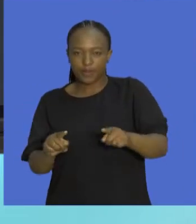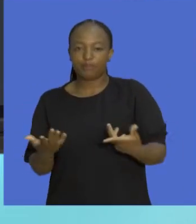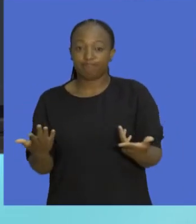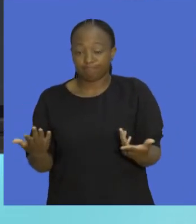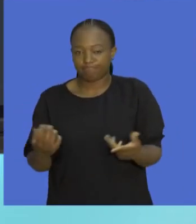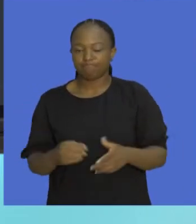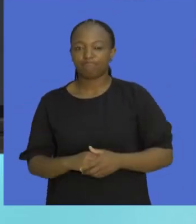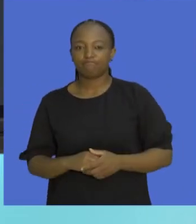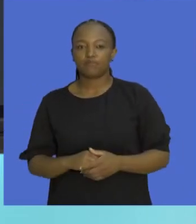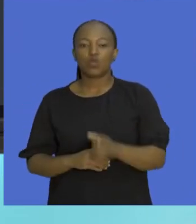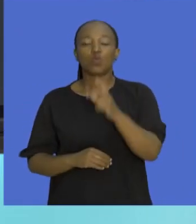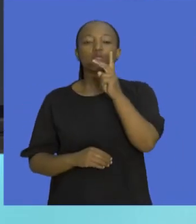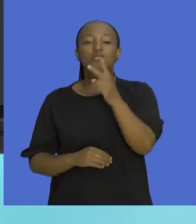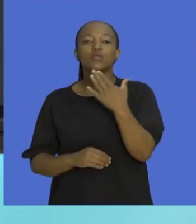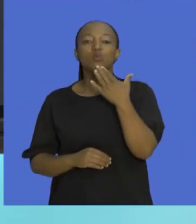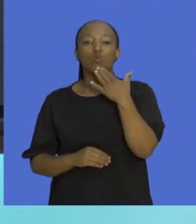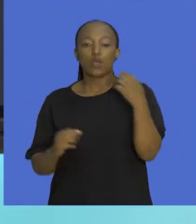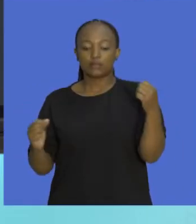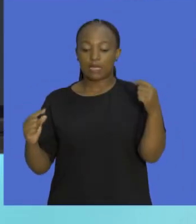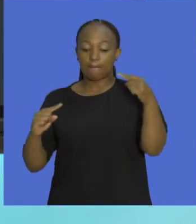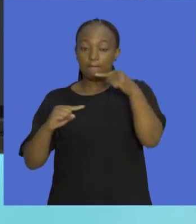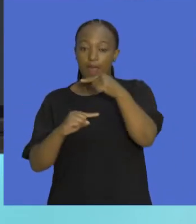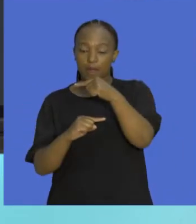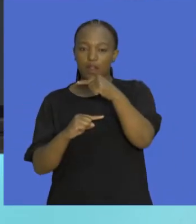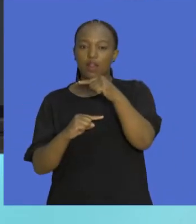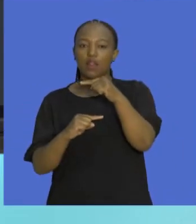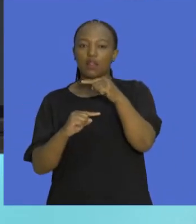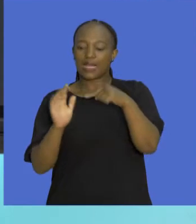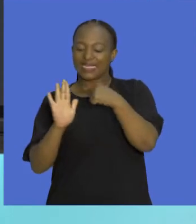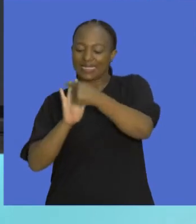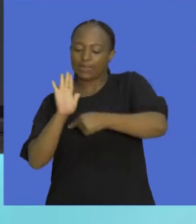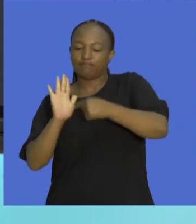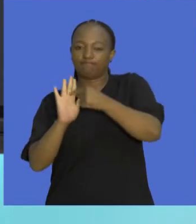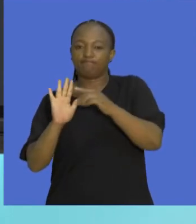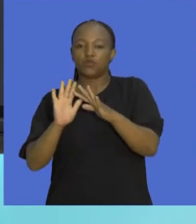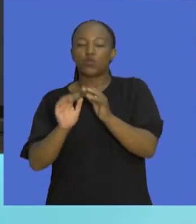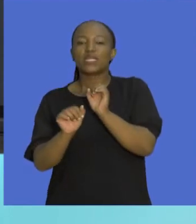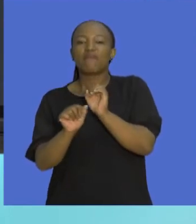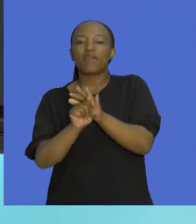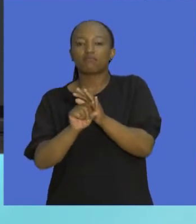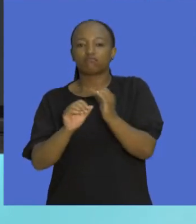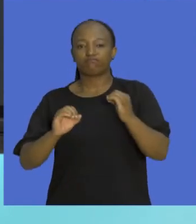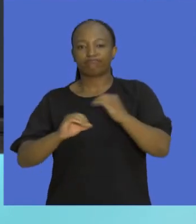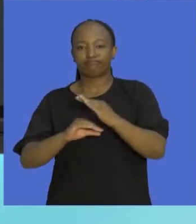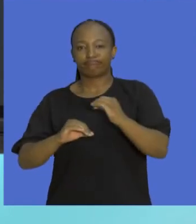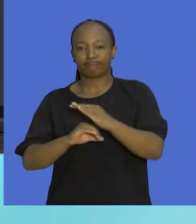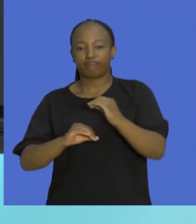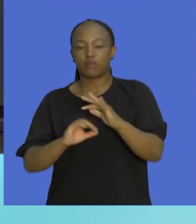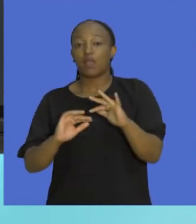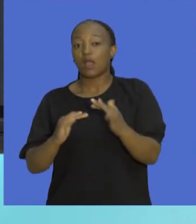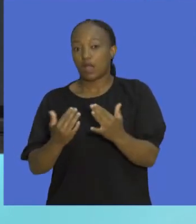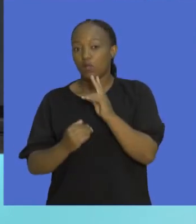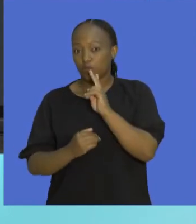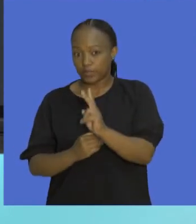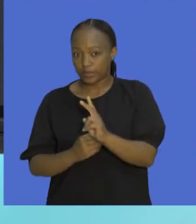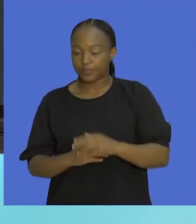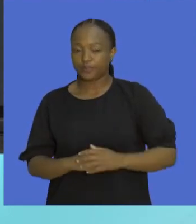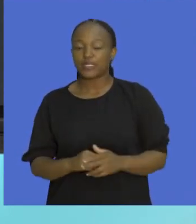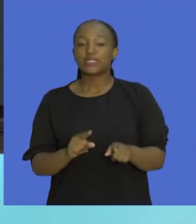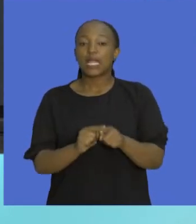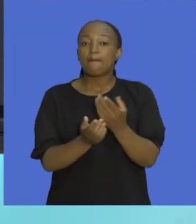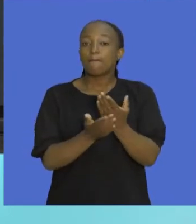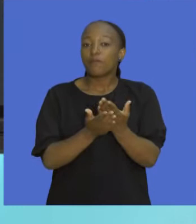how adding parallel resistors in a parallel circuit actually affects the magnitude of current as well as